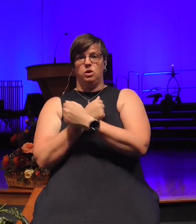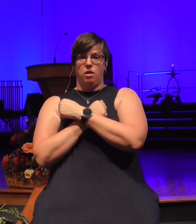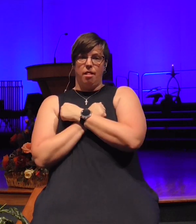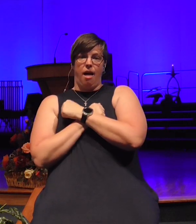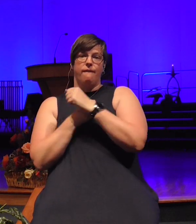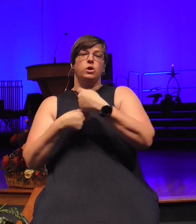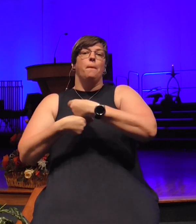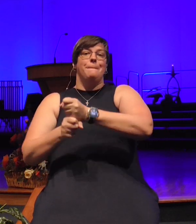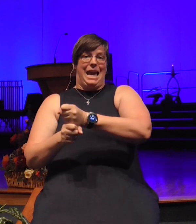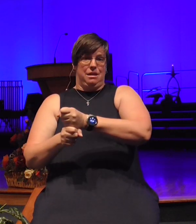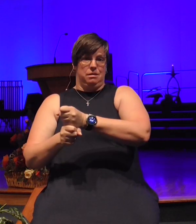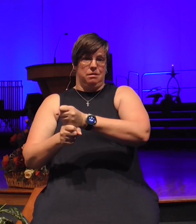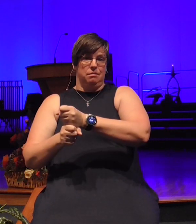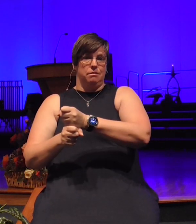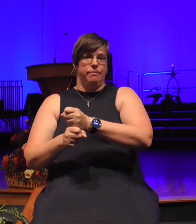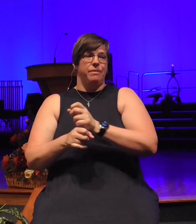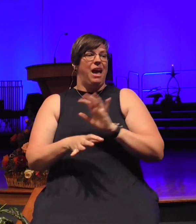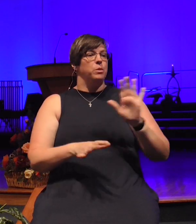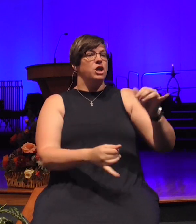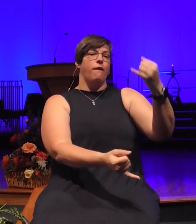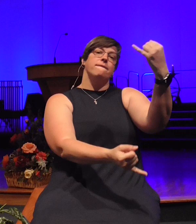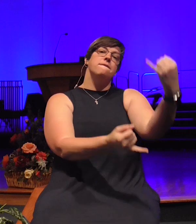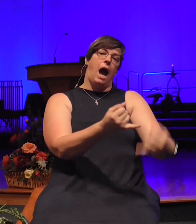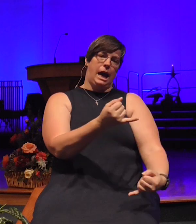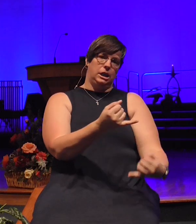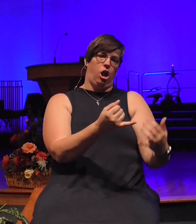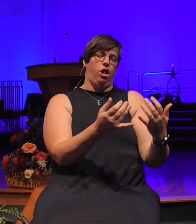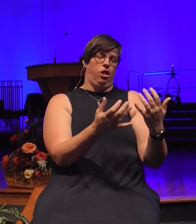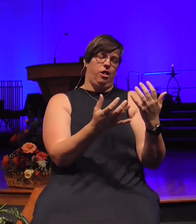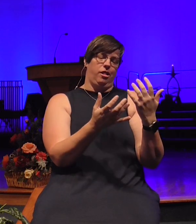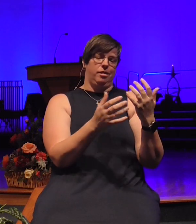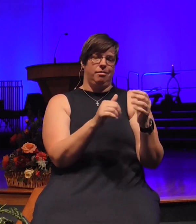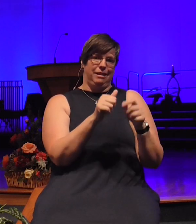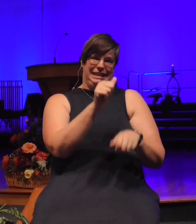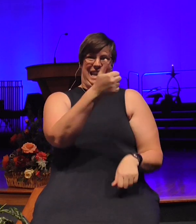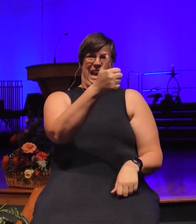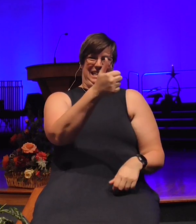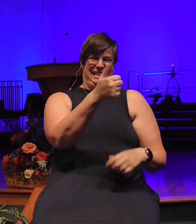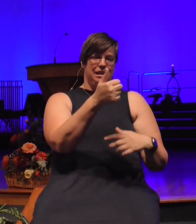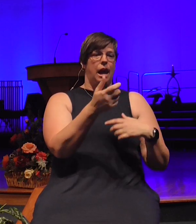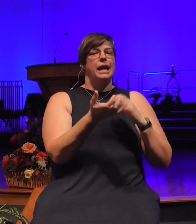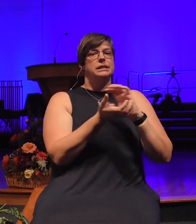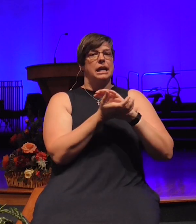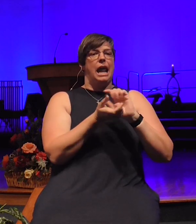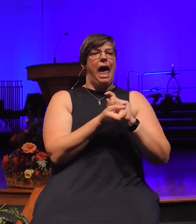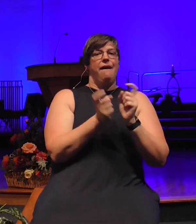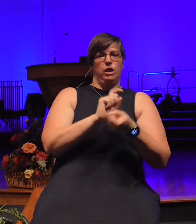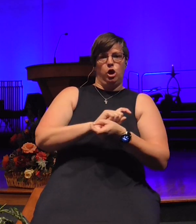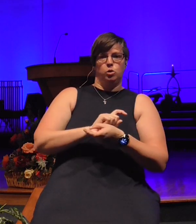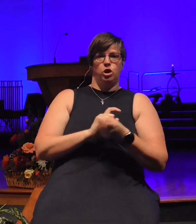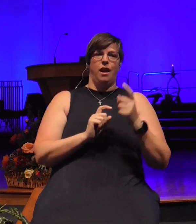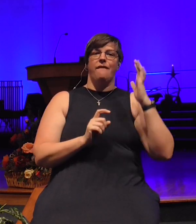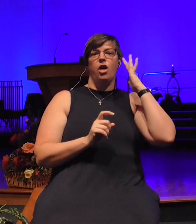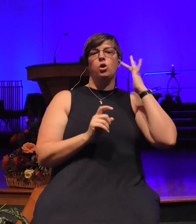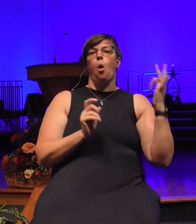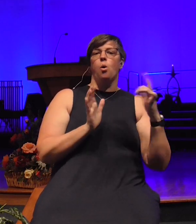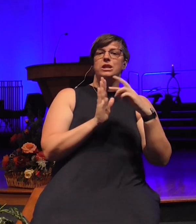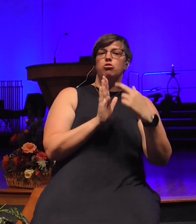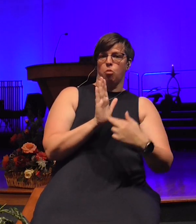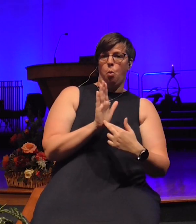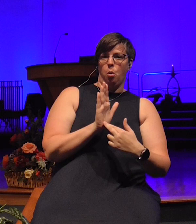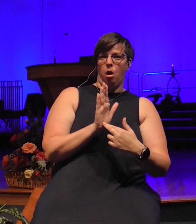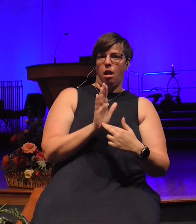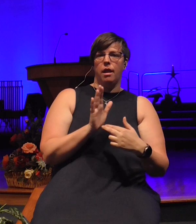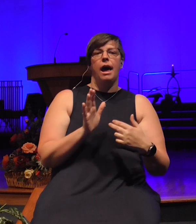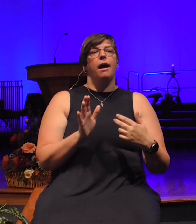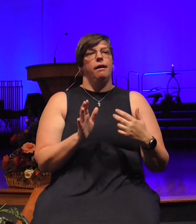you make. The Beatles' final statement to us is an evolution of the golden rule, which says, do unto others as you would have